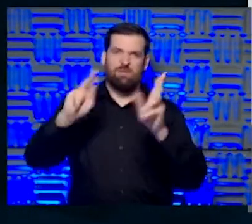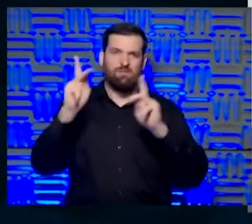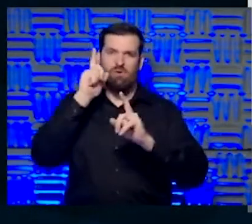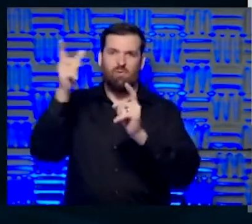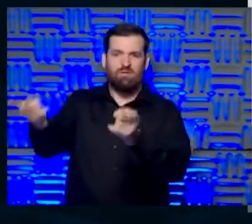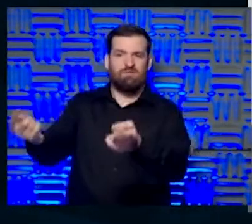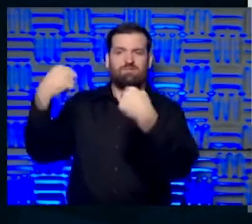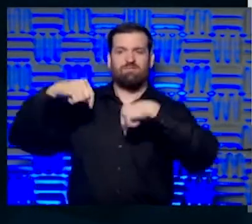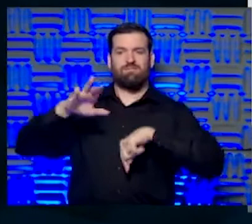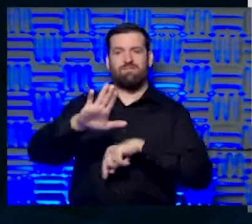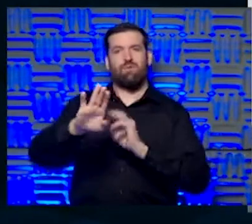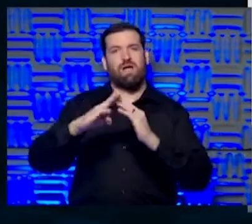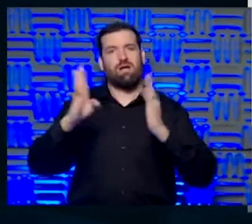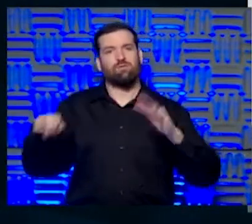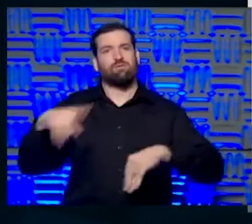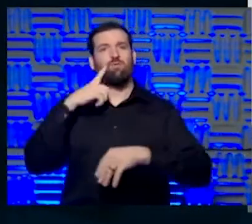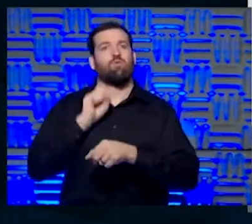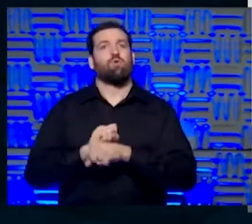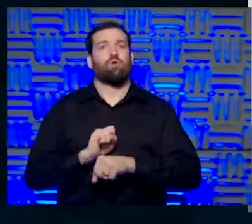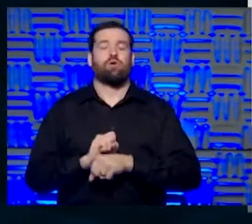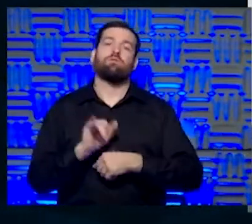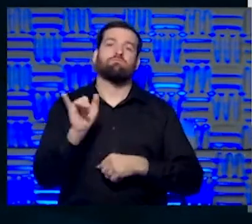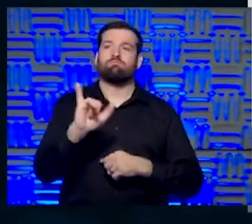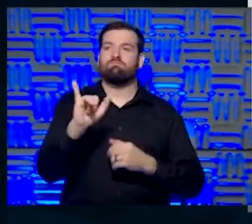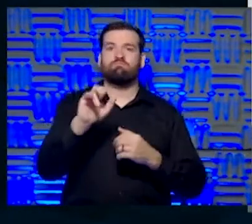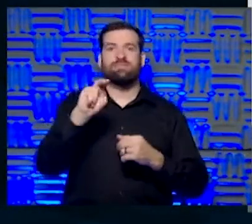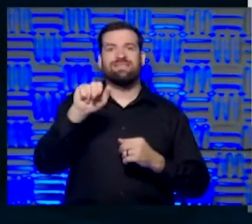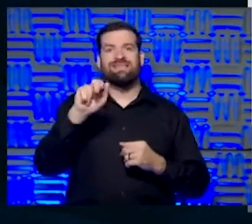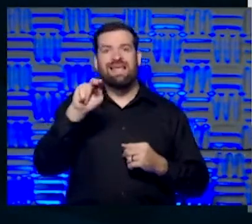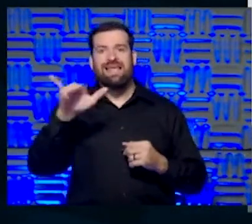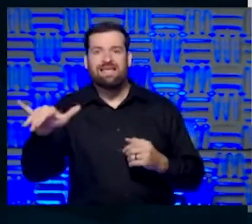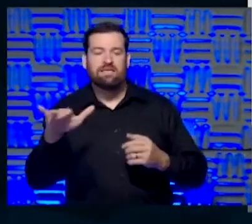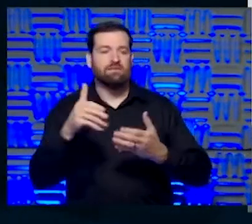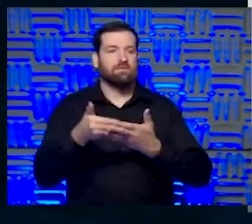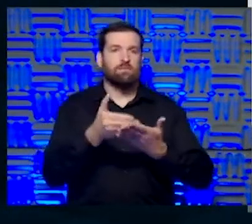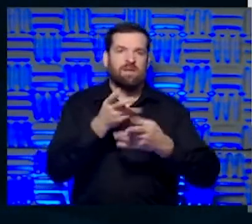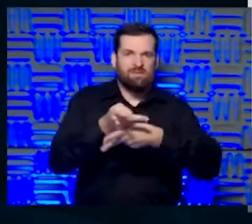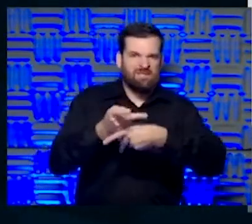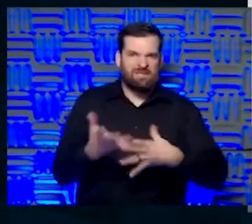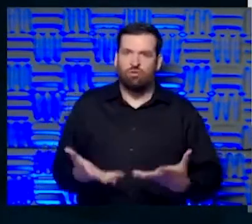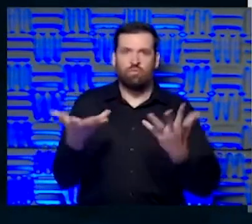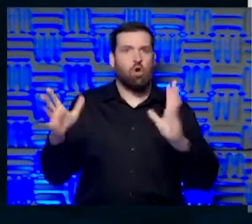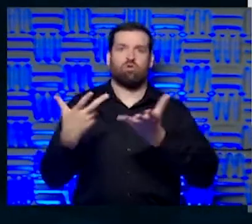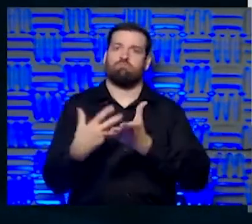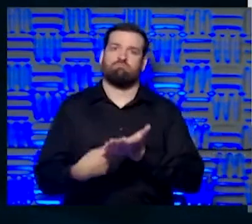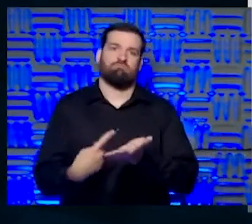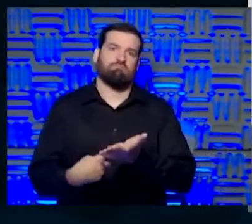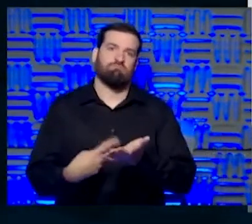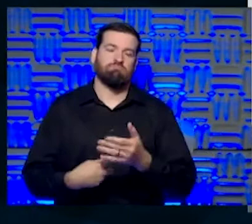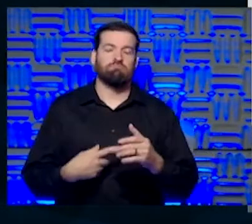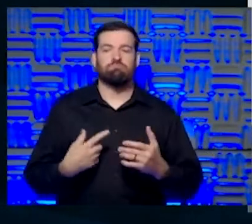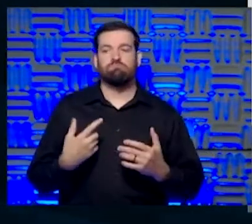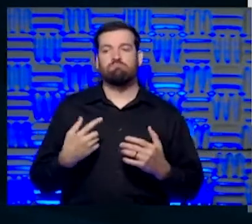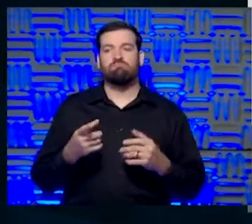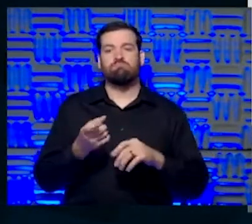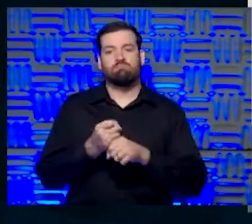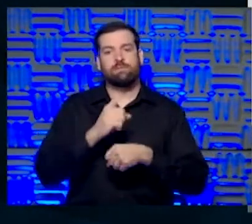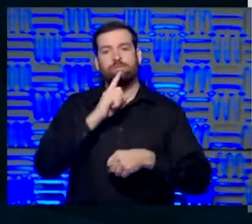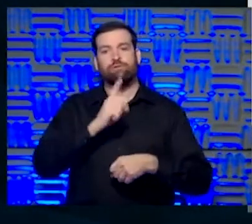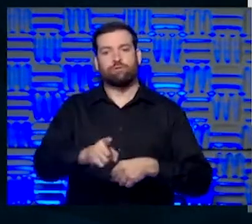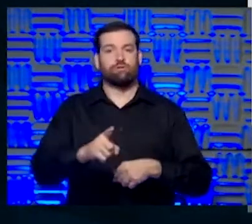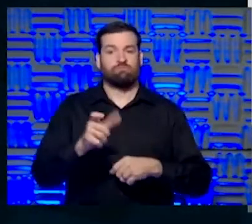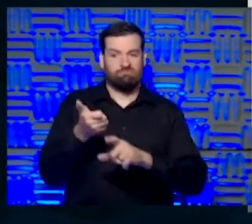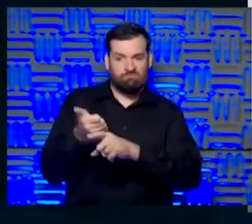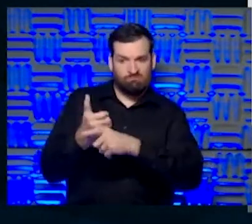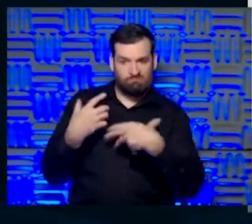your home to work, such as a nanny or a babysitter like we already spoke about. So you want to ensure that they're